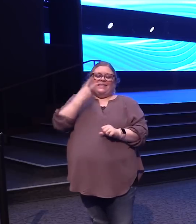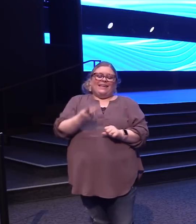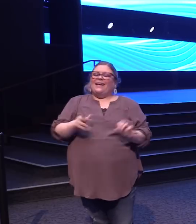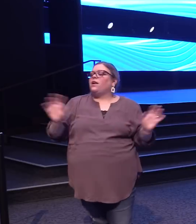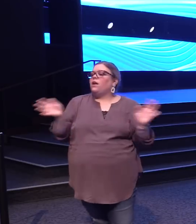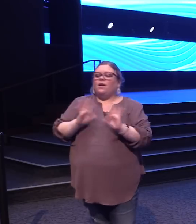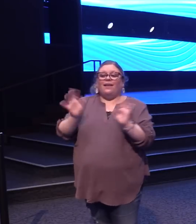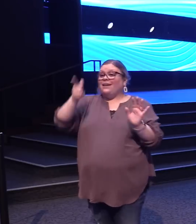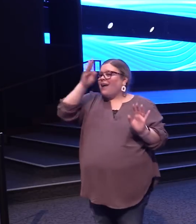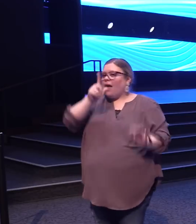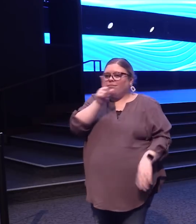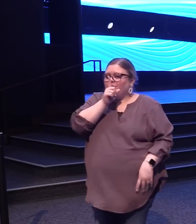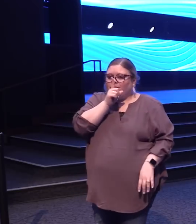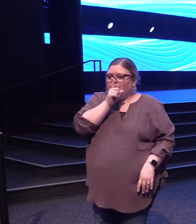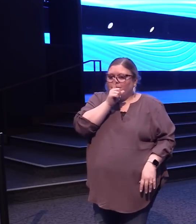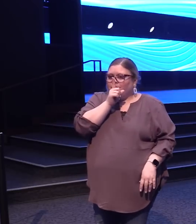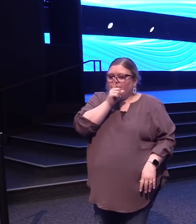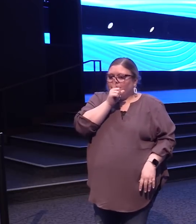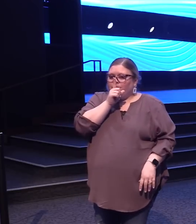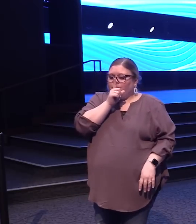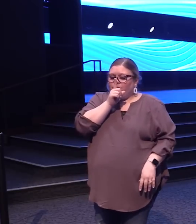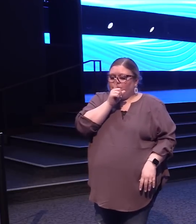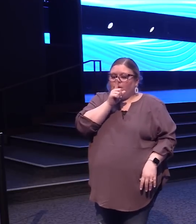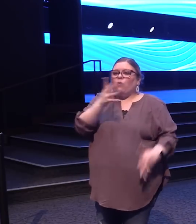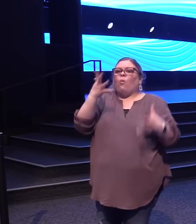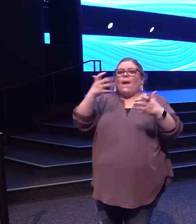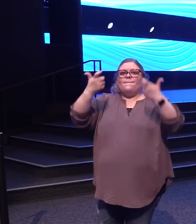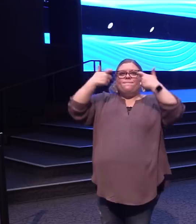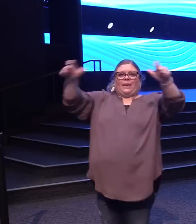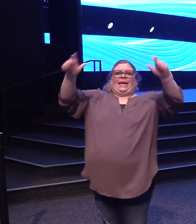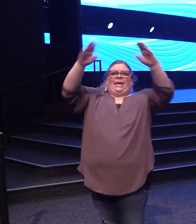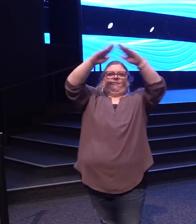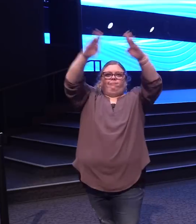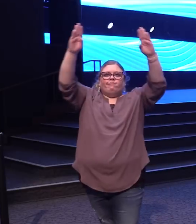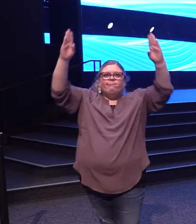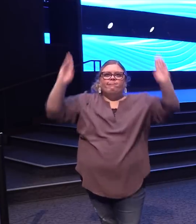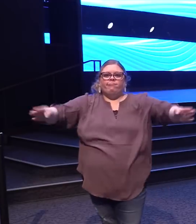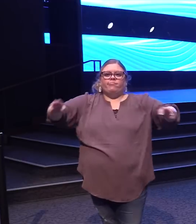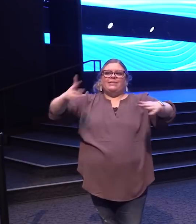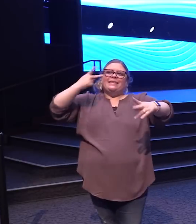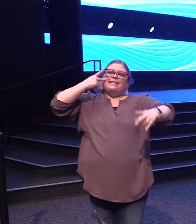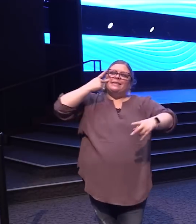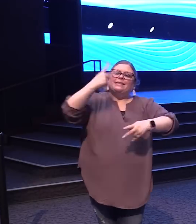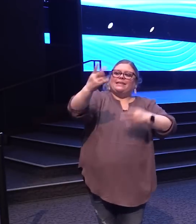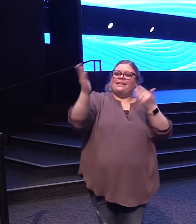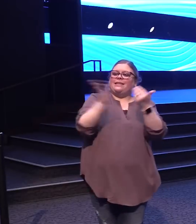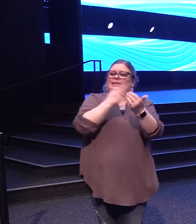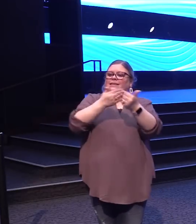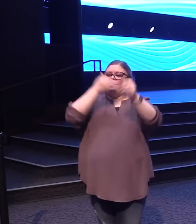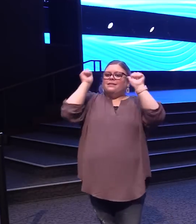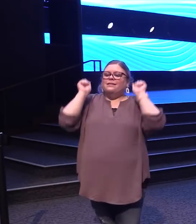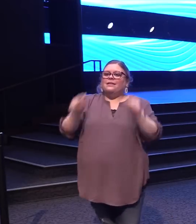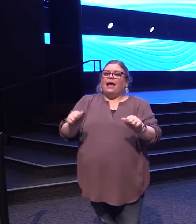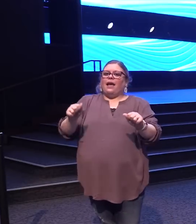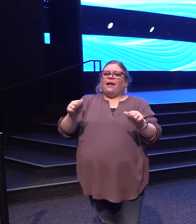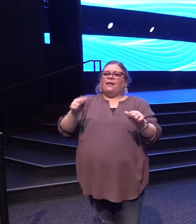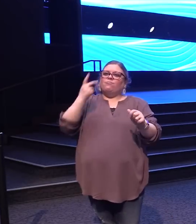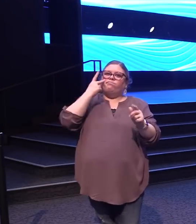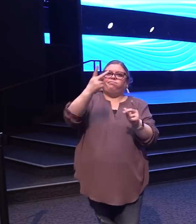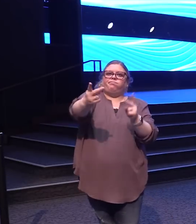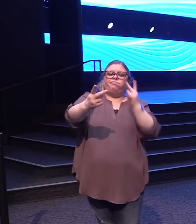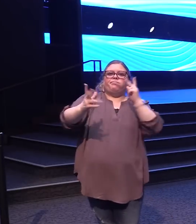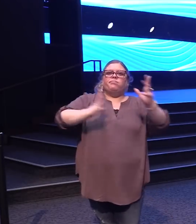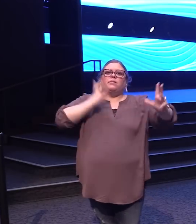not the instruction. He said, I want a big place. I want a place that is seen. I want a place that is